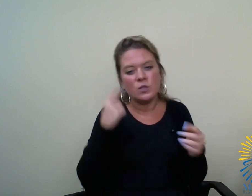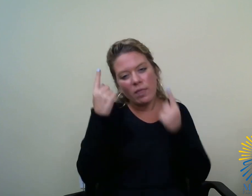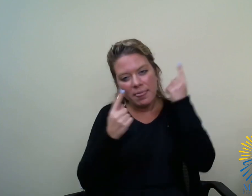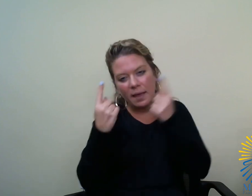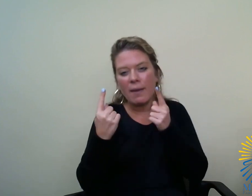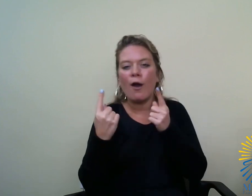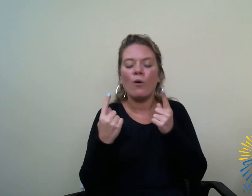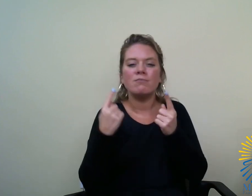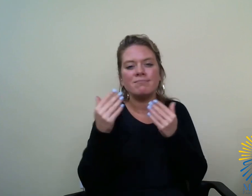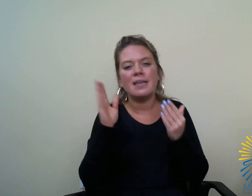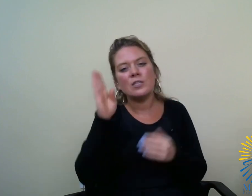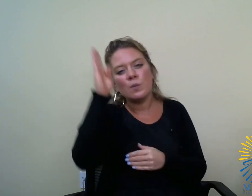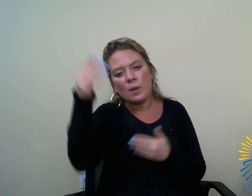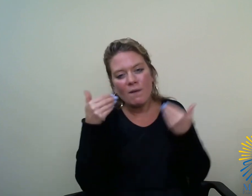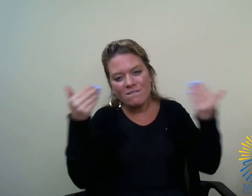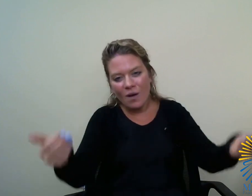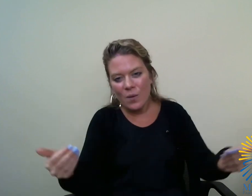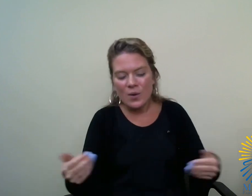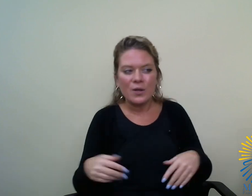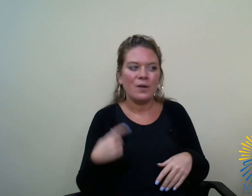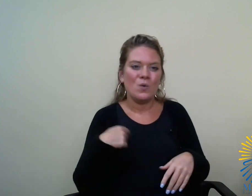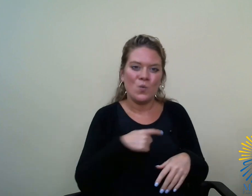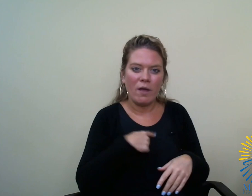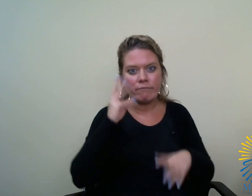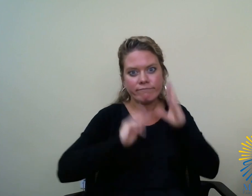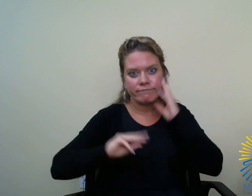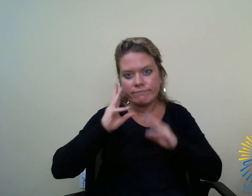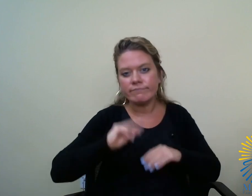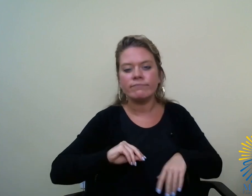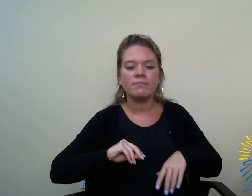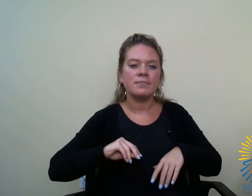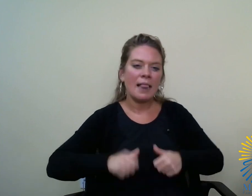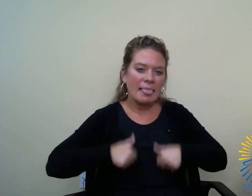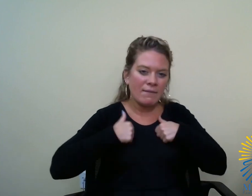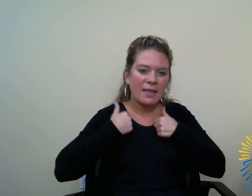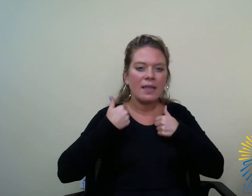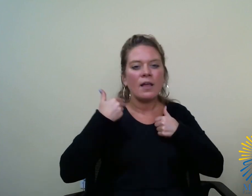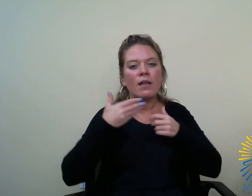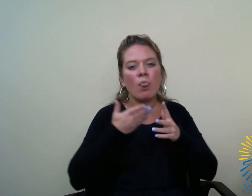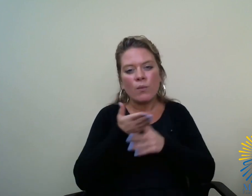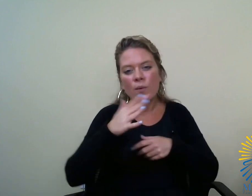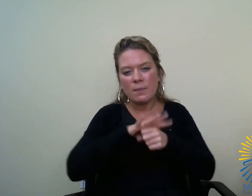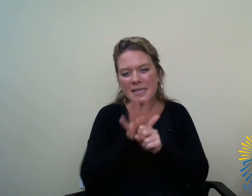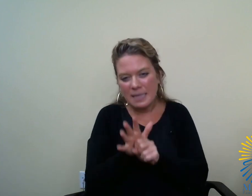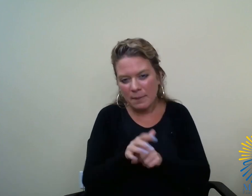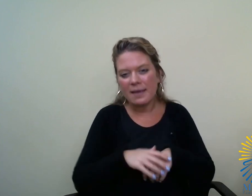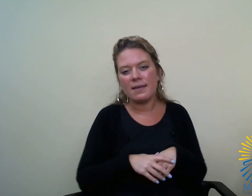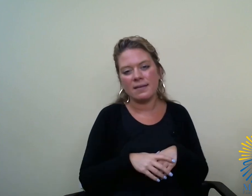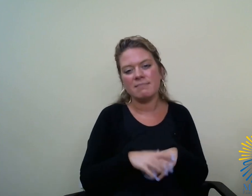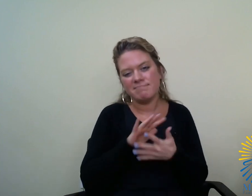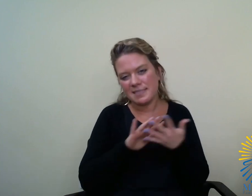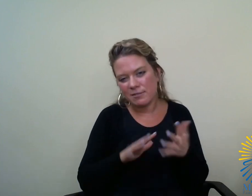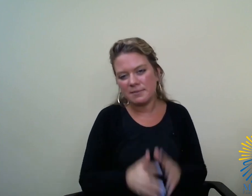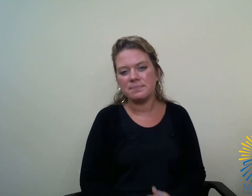as we move forward, as we're all going through as individuals living through this pandemic, as people who are going to relay this to people who are not alive during this period,